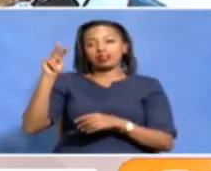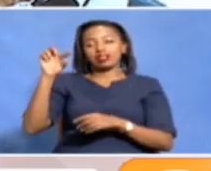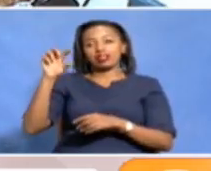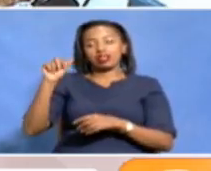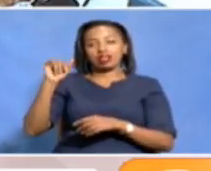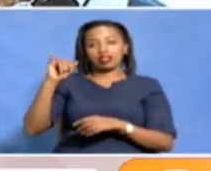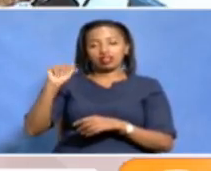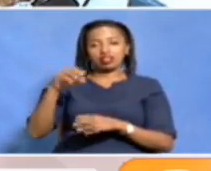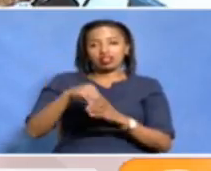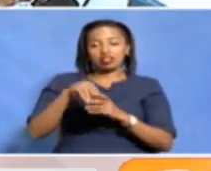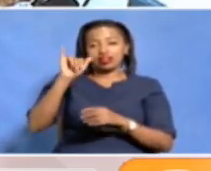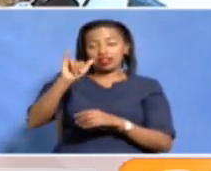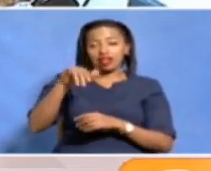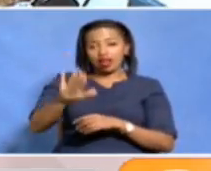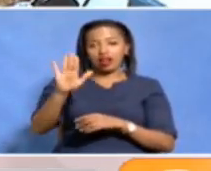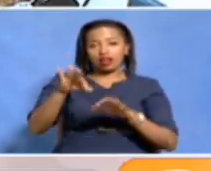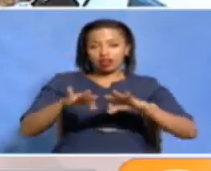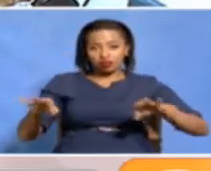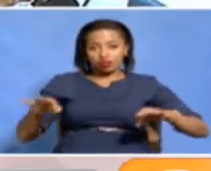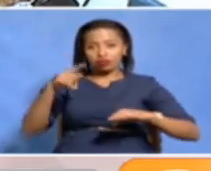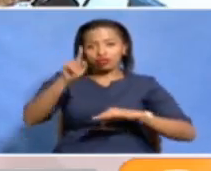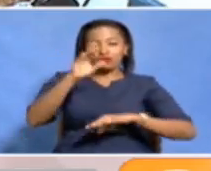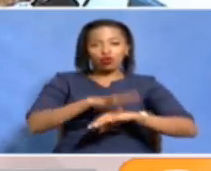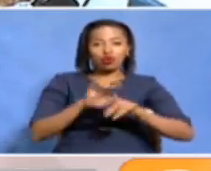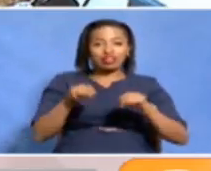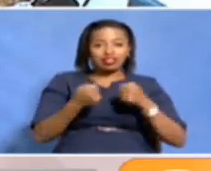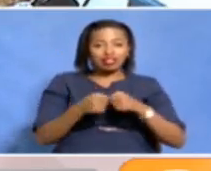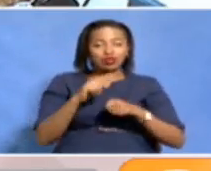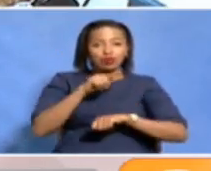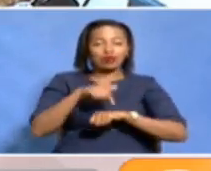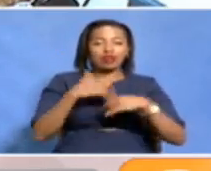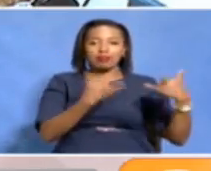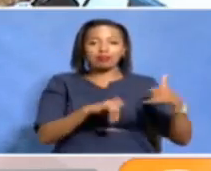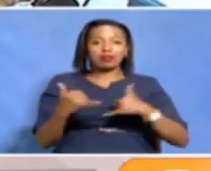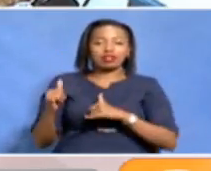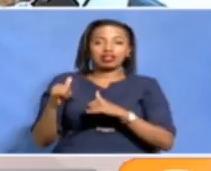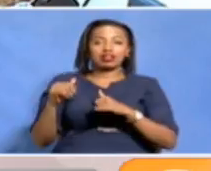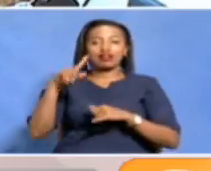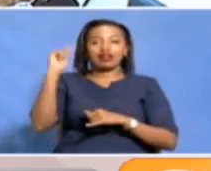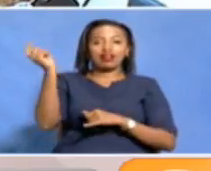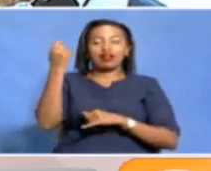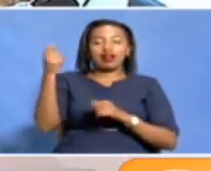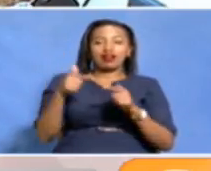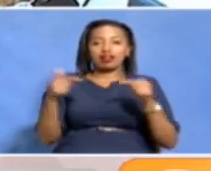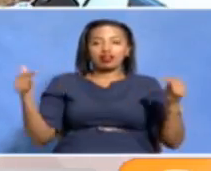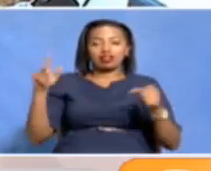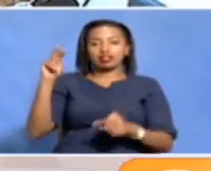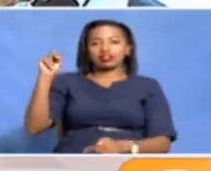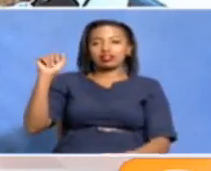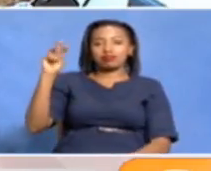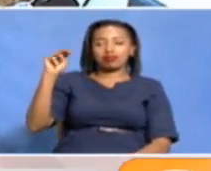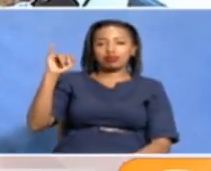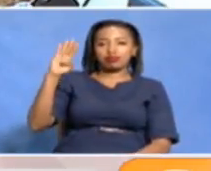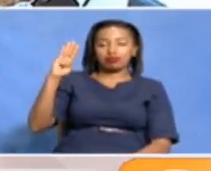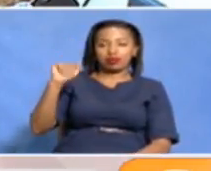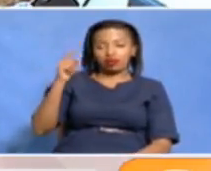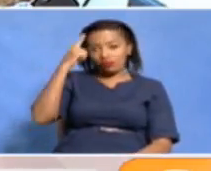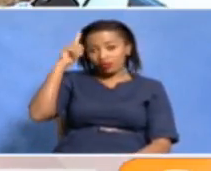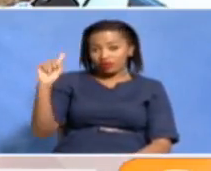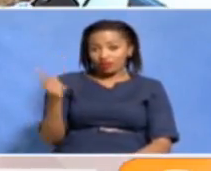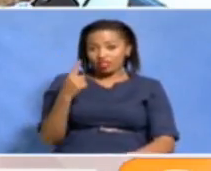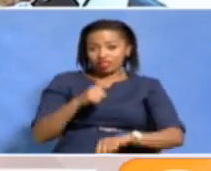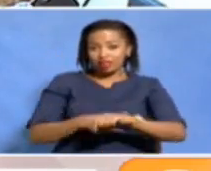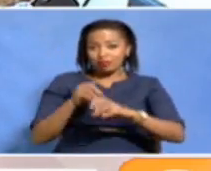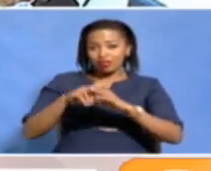grounds. Lilako picked up an injury while playing for Kenya against Namibia last August. For the first time in the history of Kenya's rugby premiership